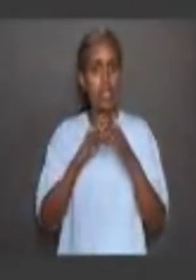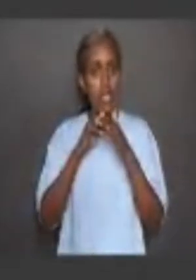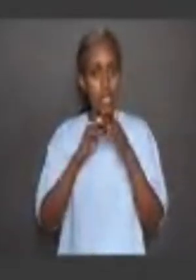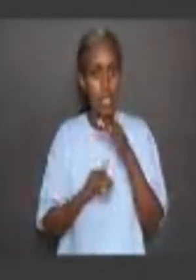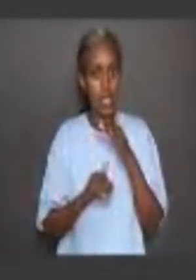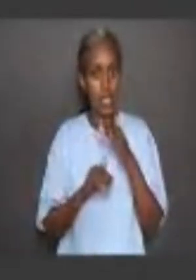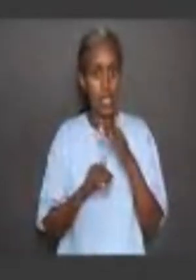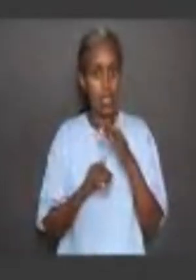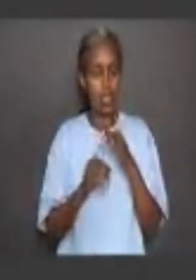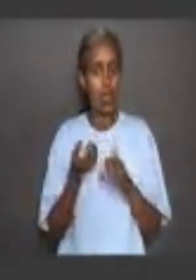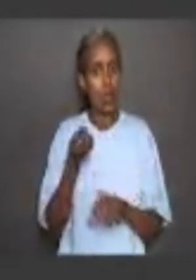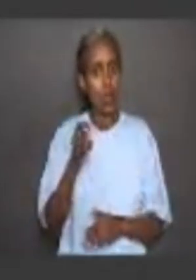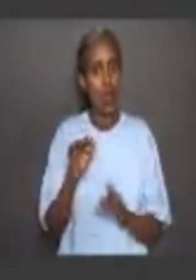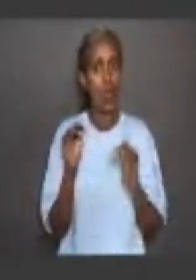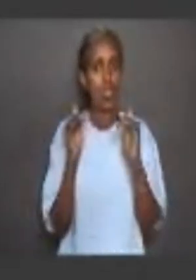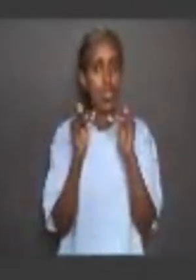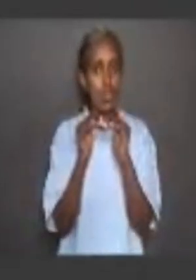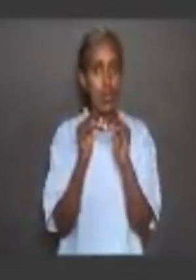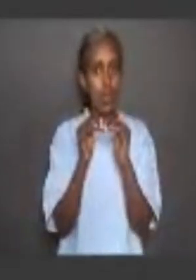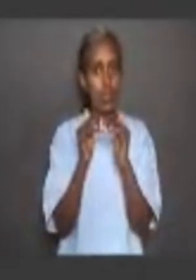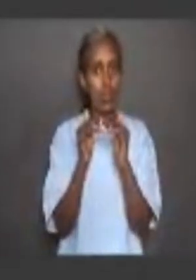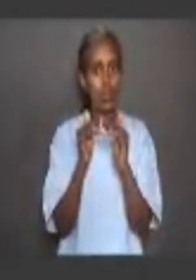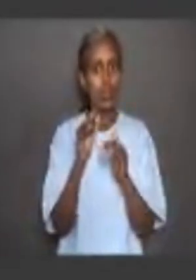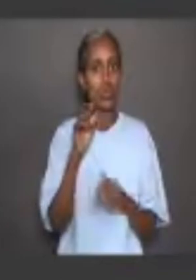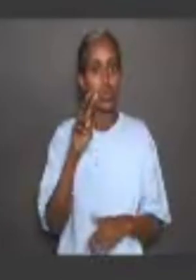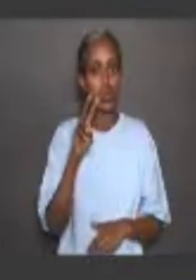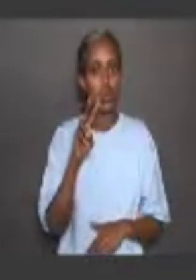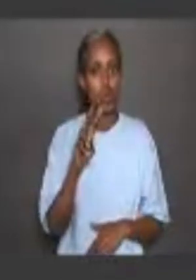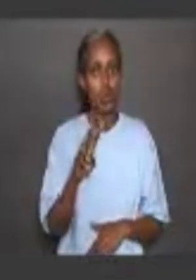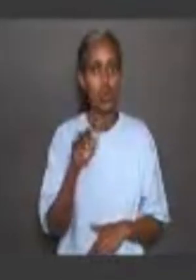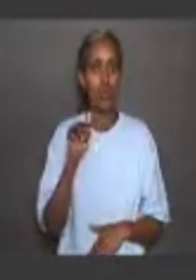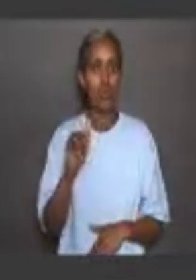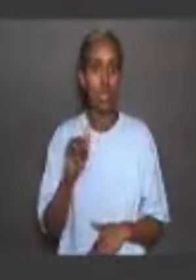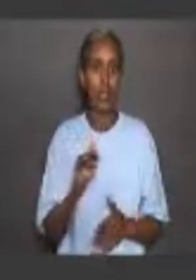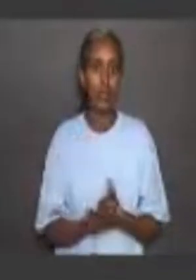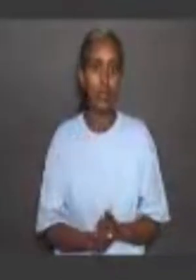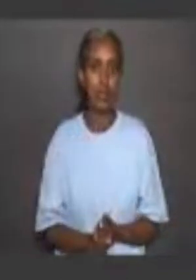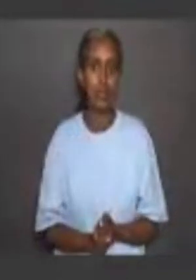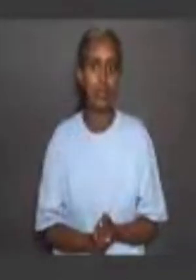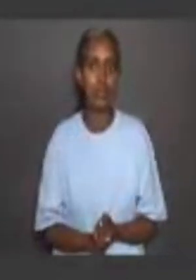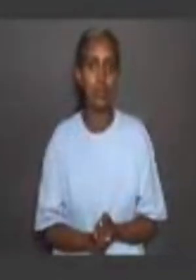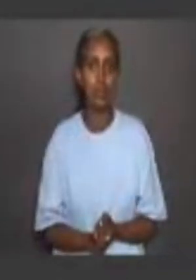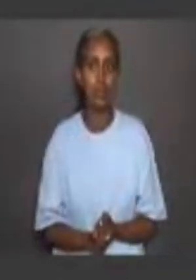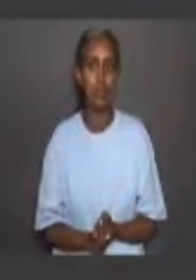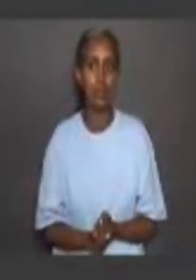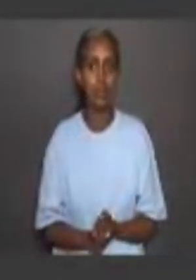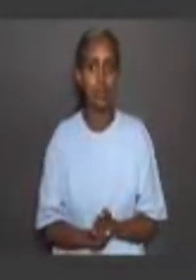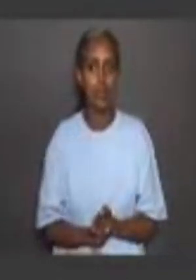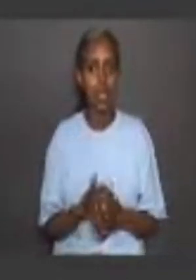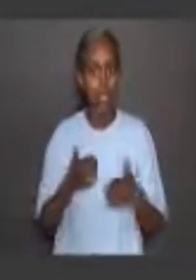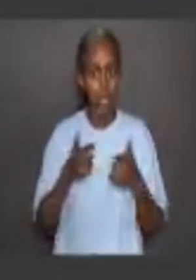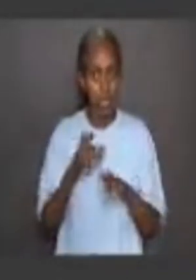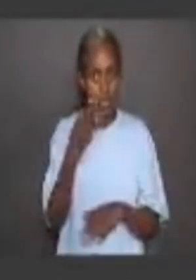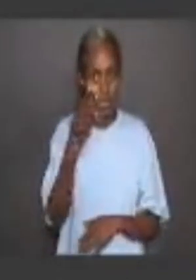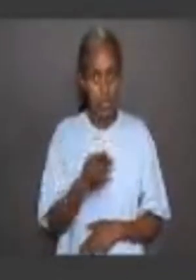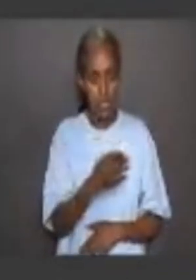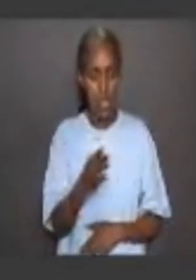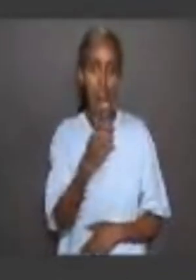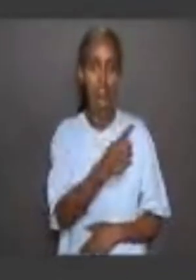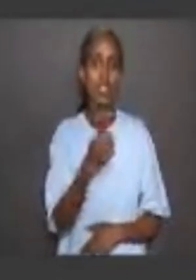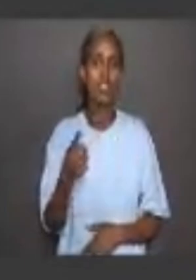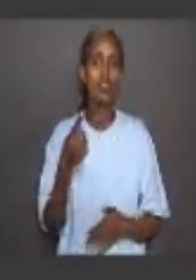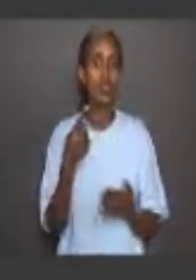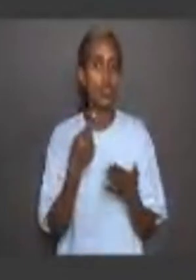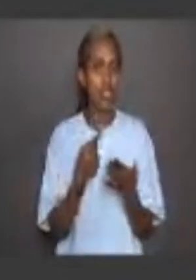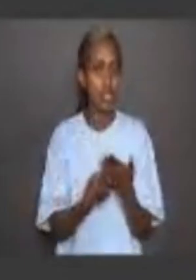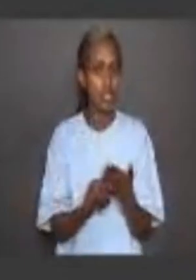X is less than or equal to 2Y. Let us